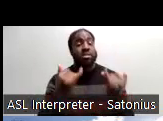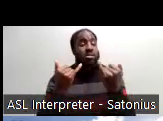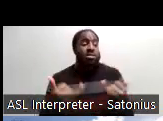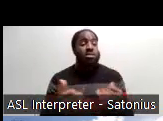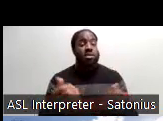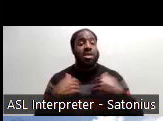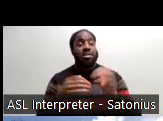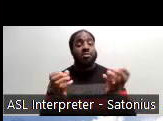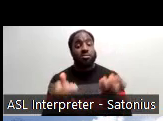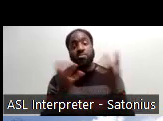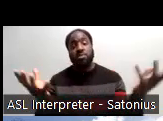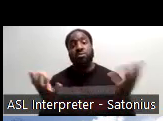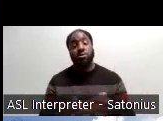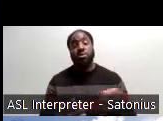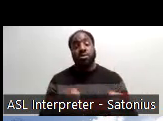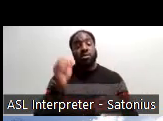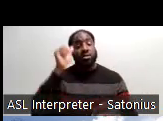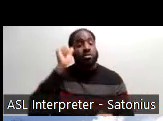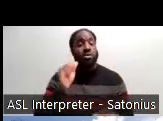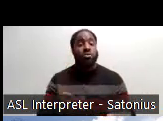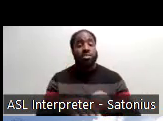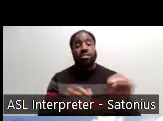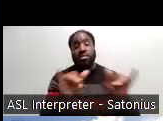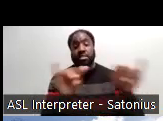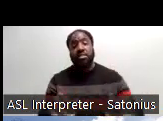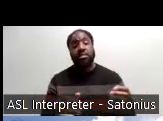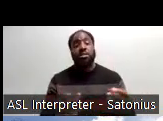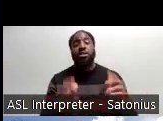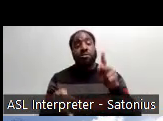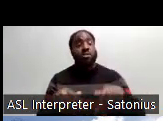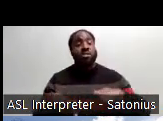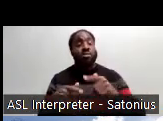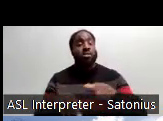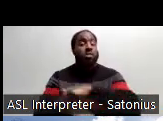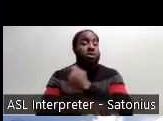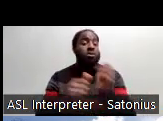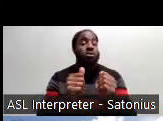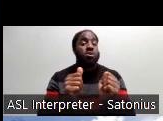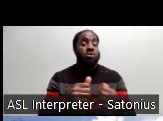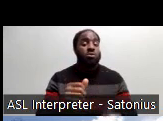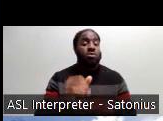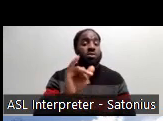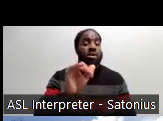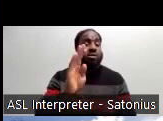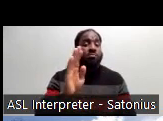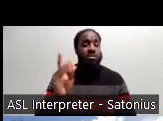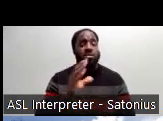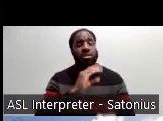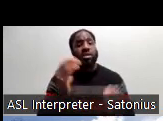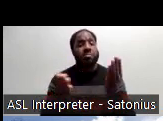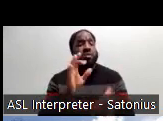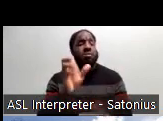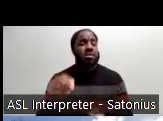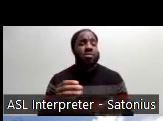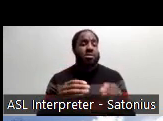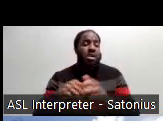majority of adults in its system. As more people are living longer with IDD and maybe even